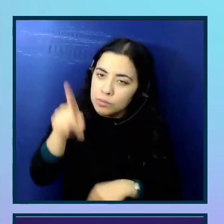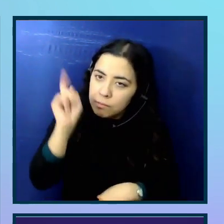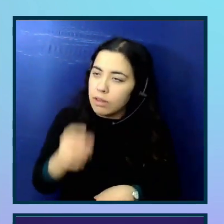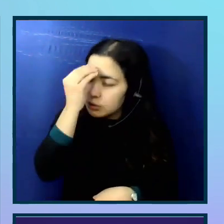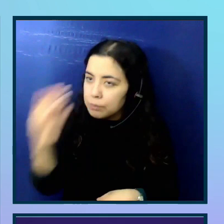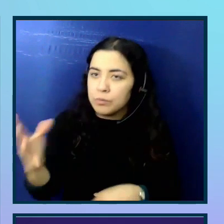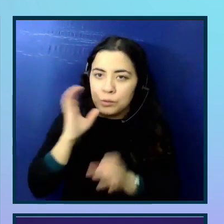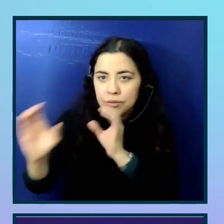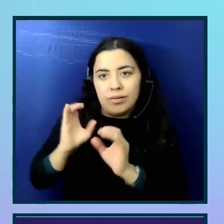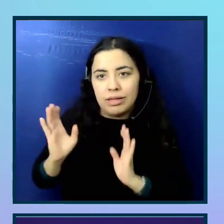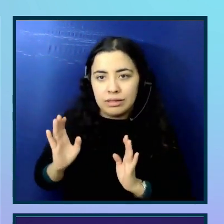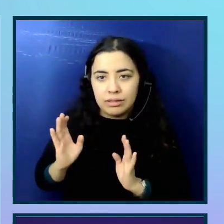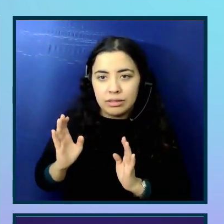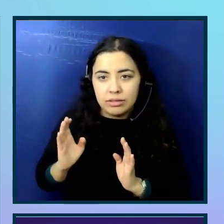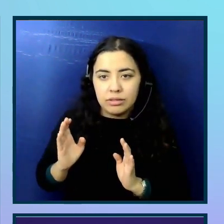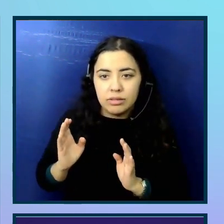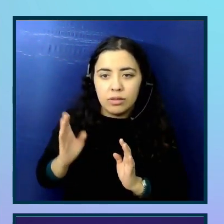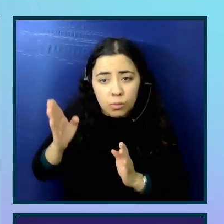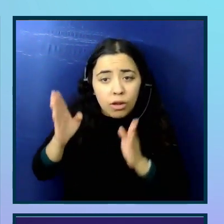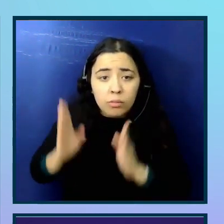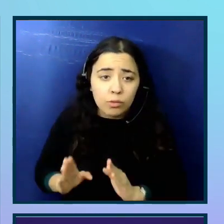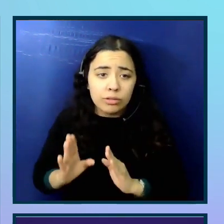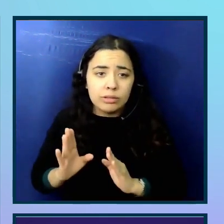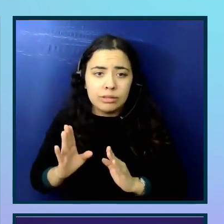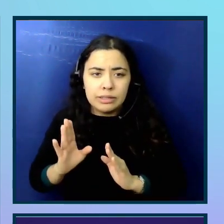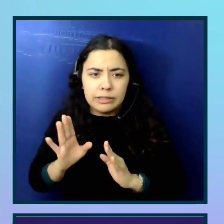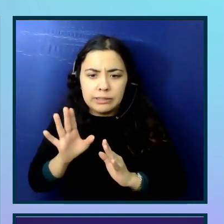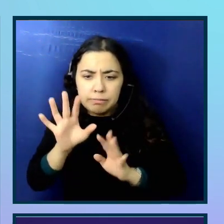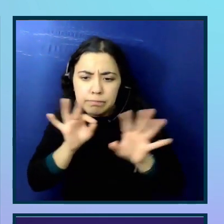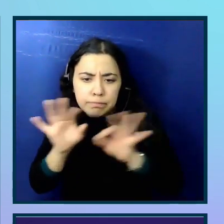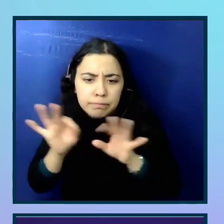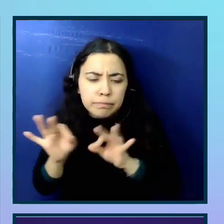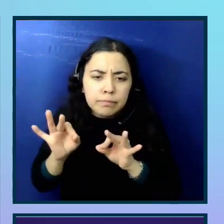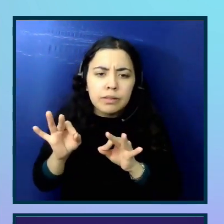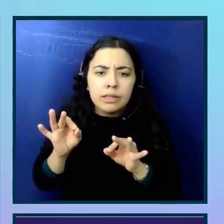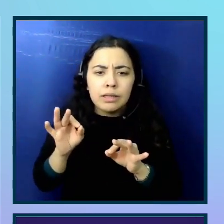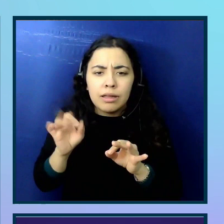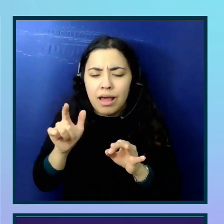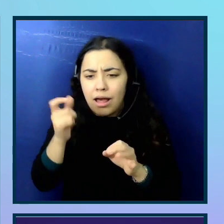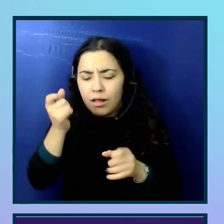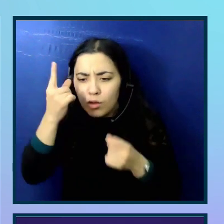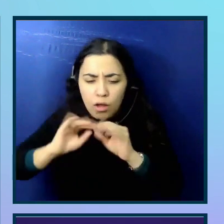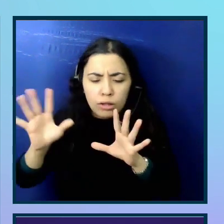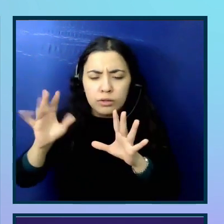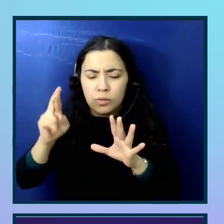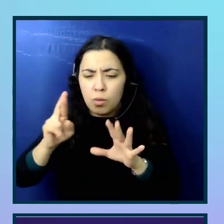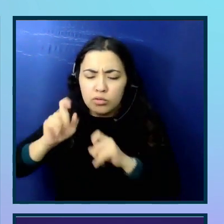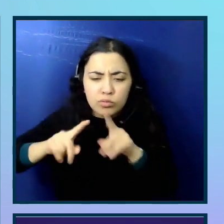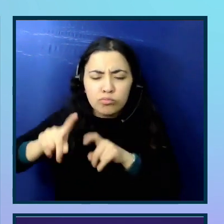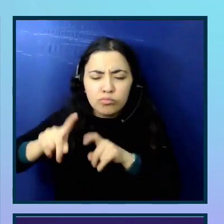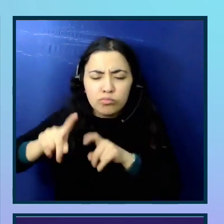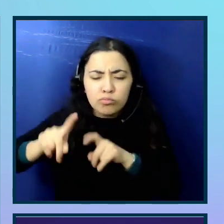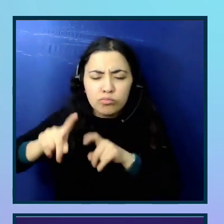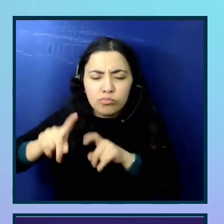it. Someone is picking the logic, the interaction rules, the queries that will limit certain types of character intake. If you are doing